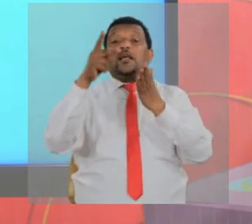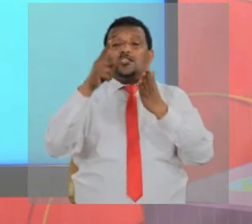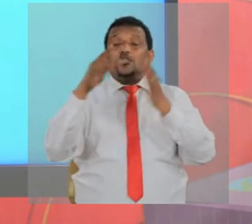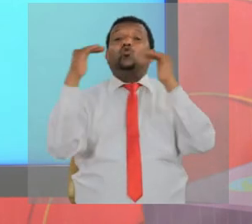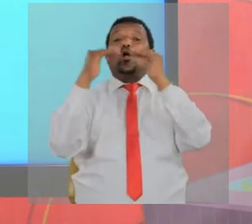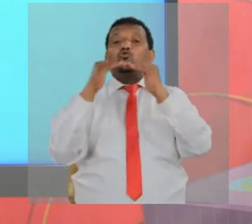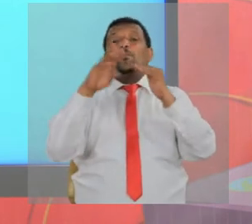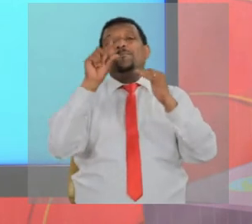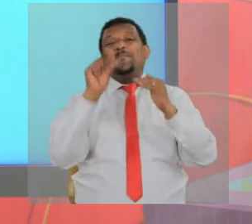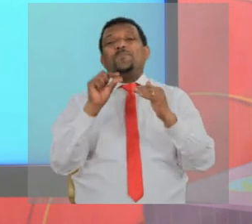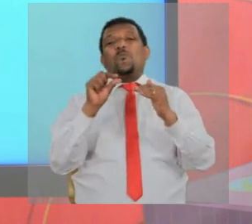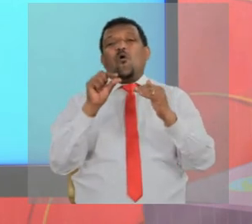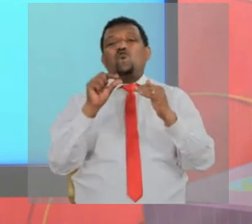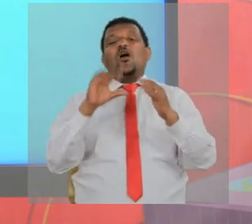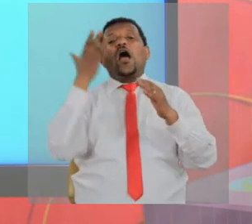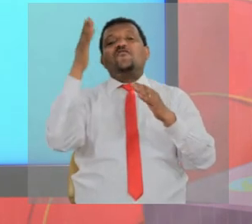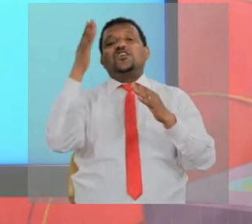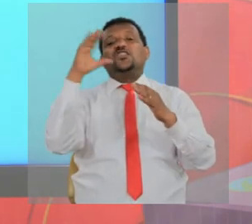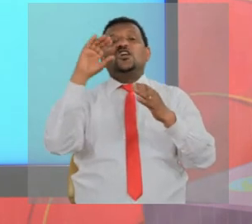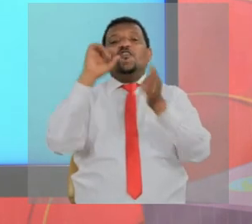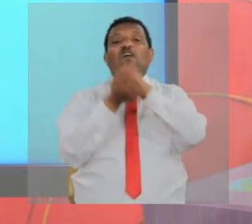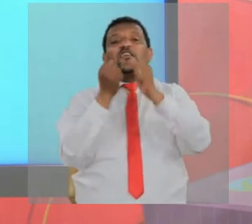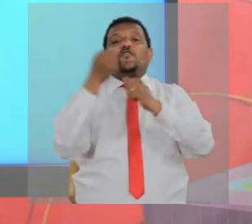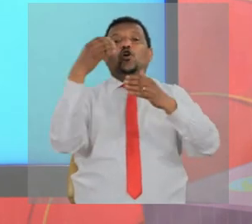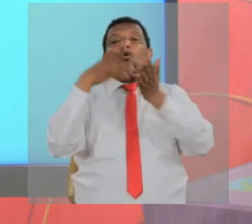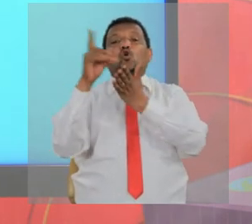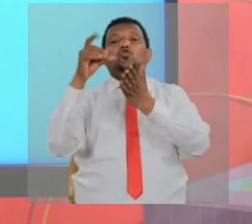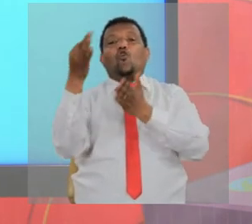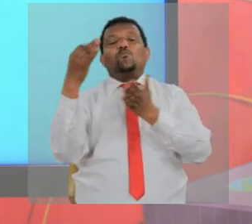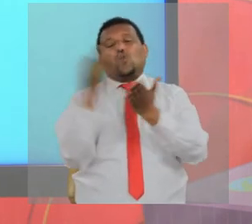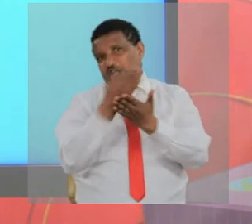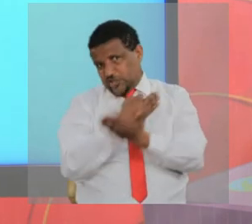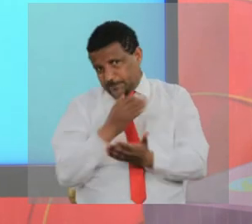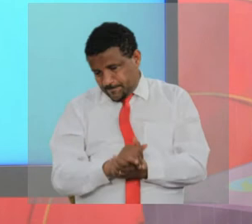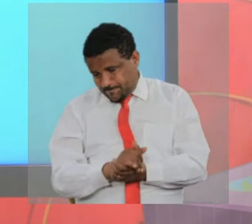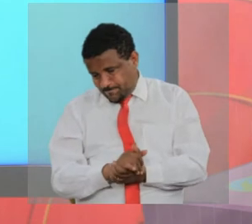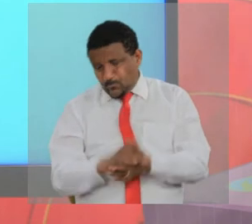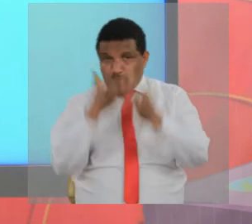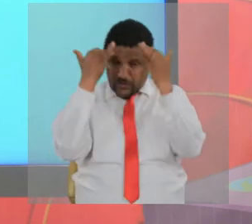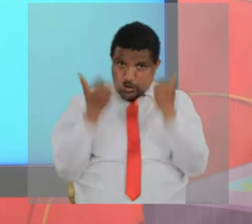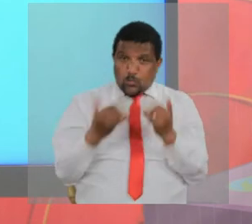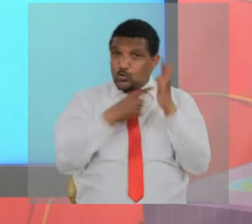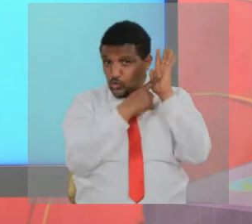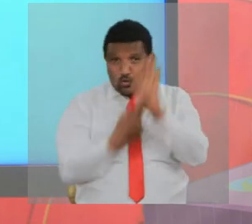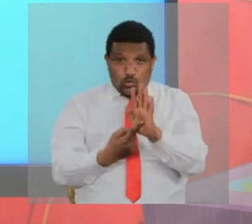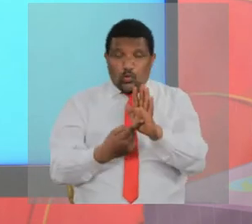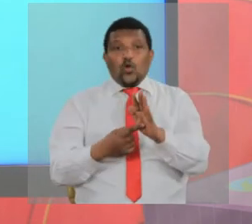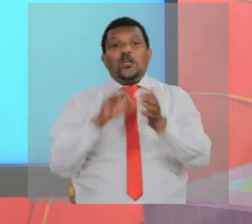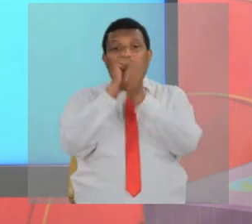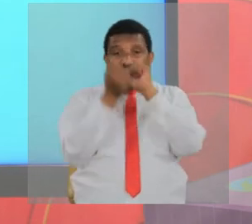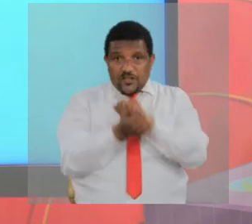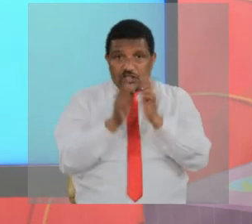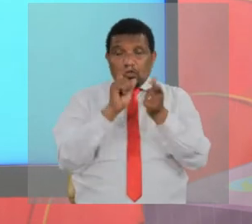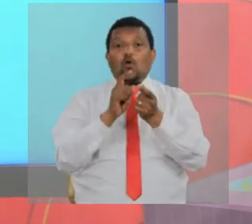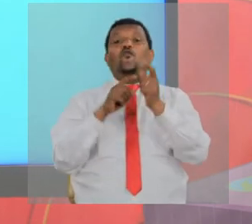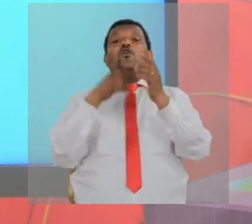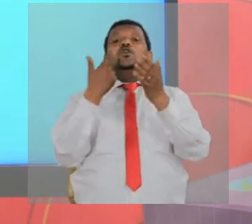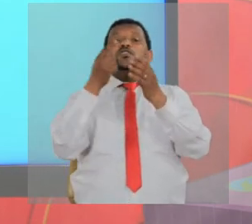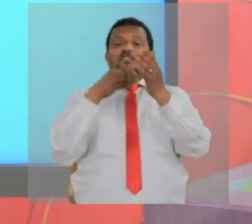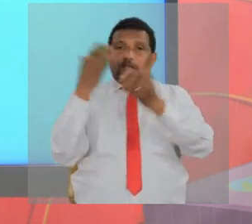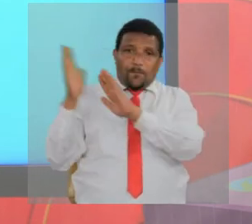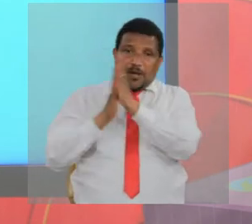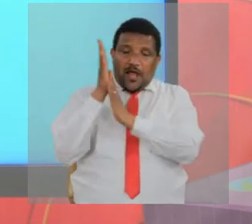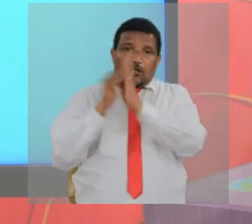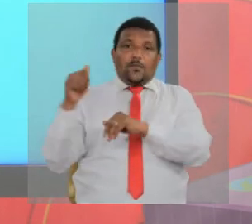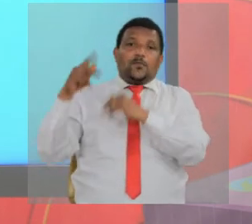to minimum of the average variable cost of production. Now, let me show you the derivation of short fund supply curve of a